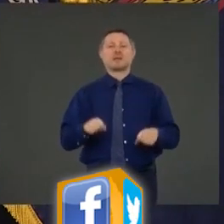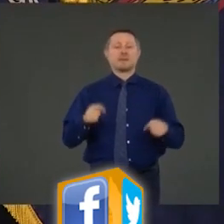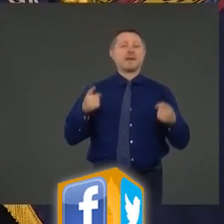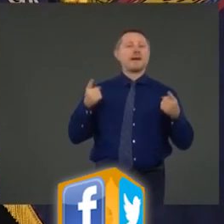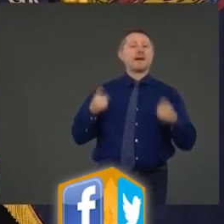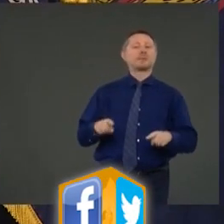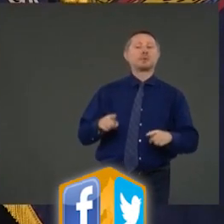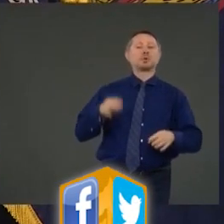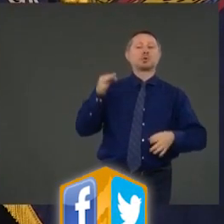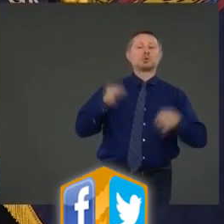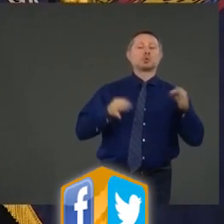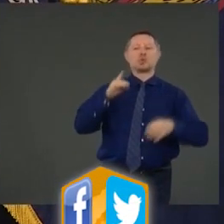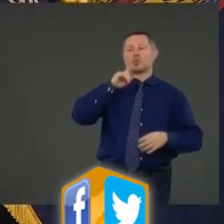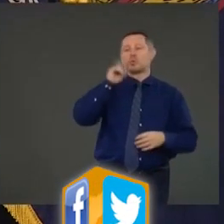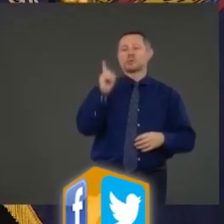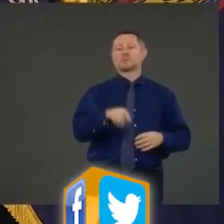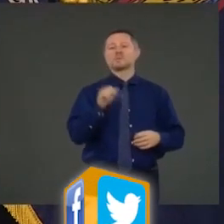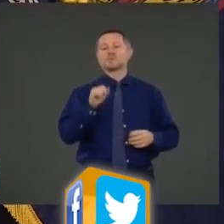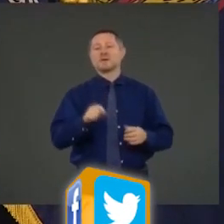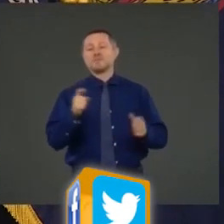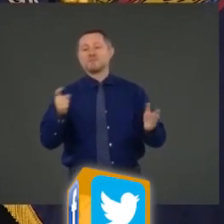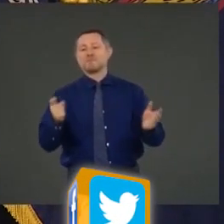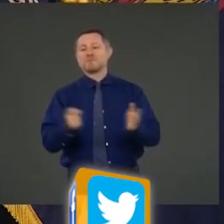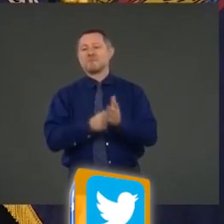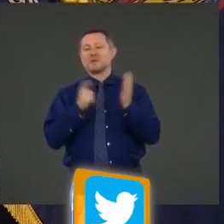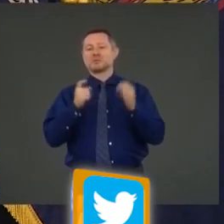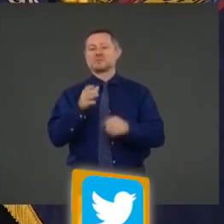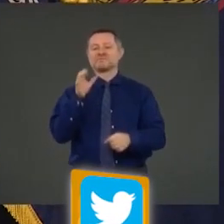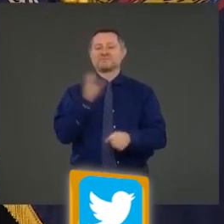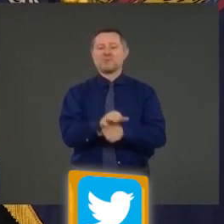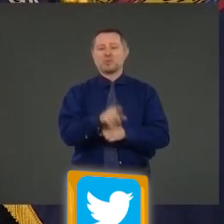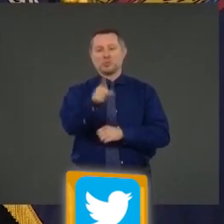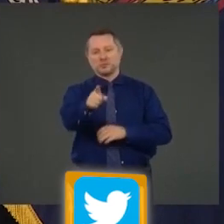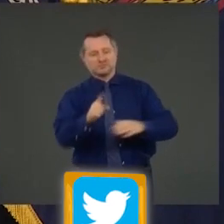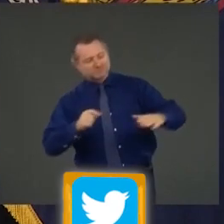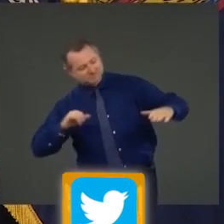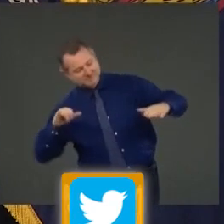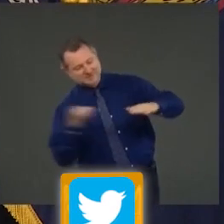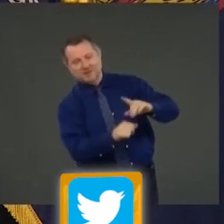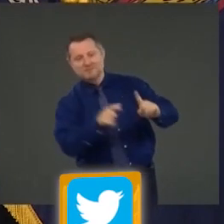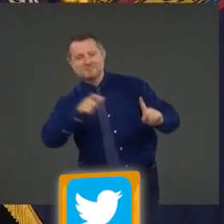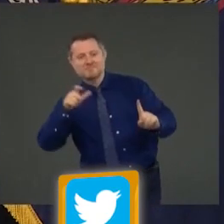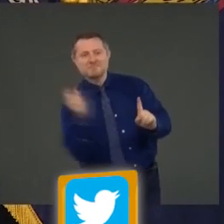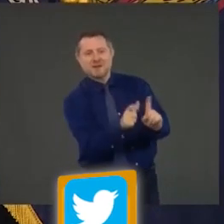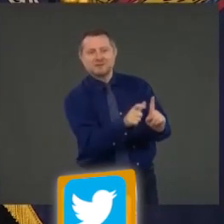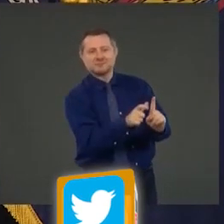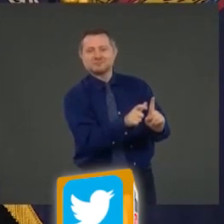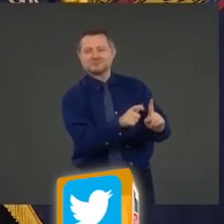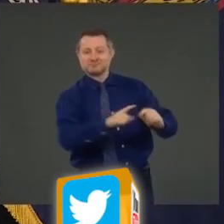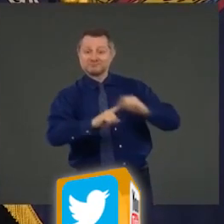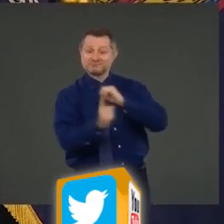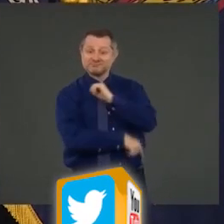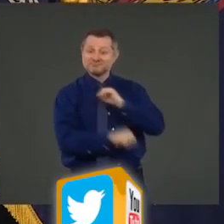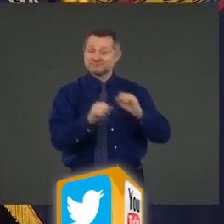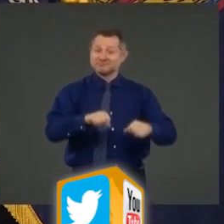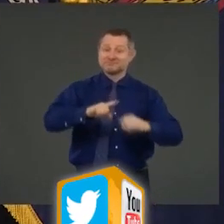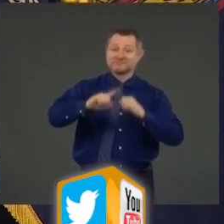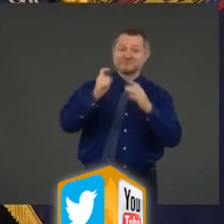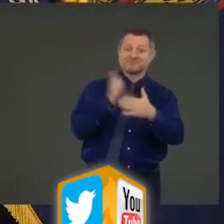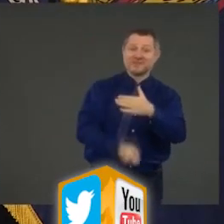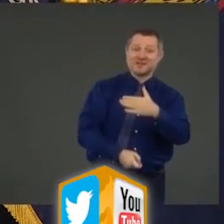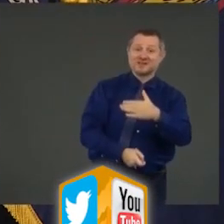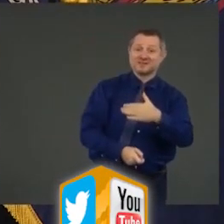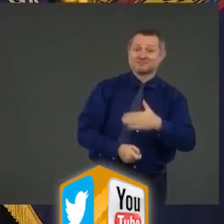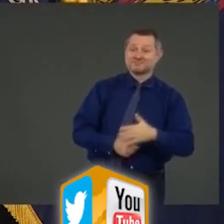order and mandatory quarantine. You could have to pay the costs of quarantine. There are also fines